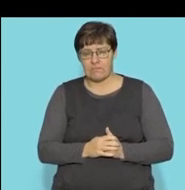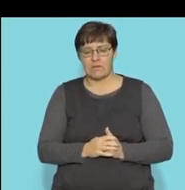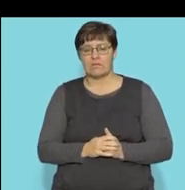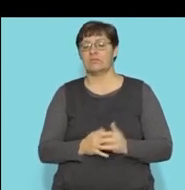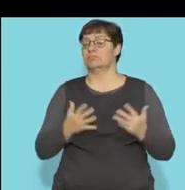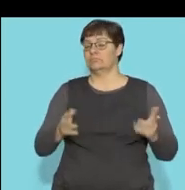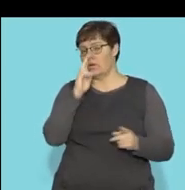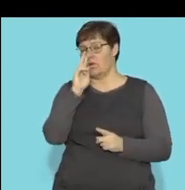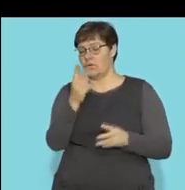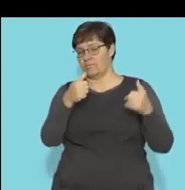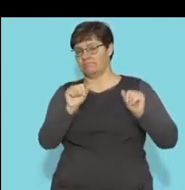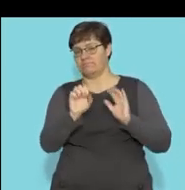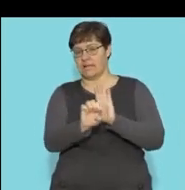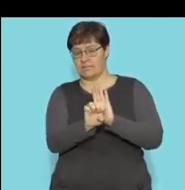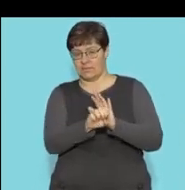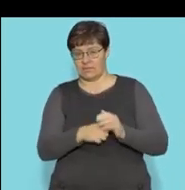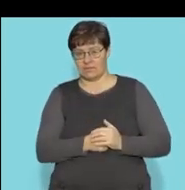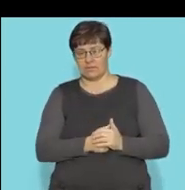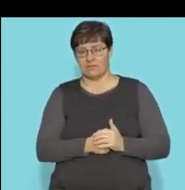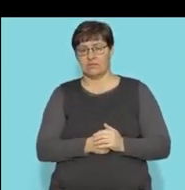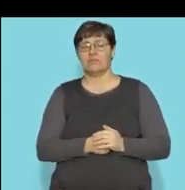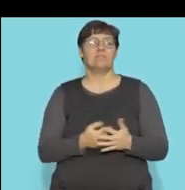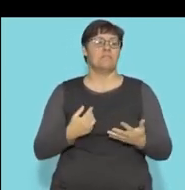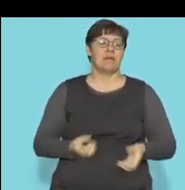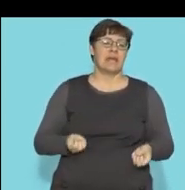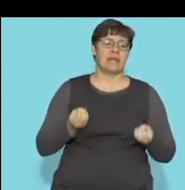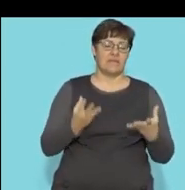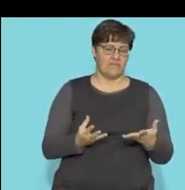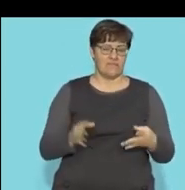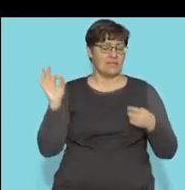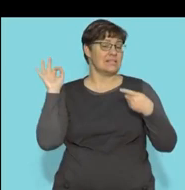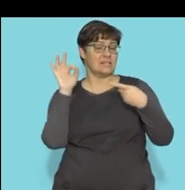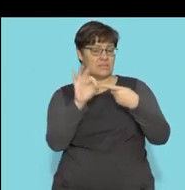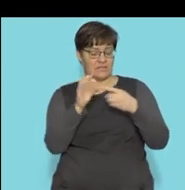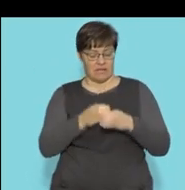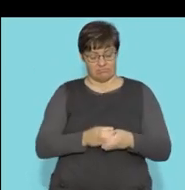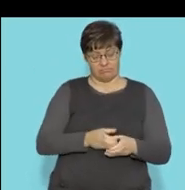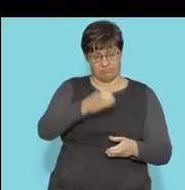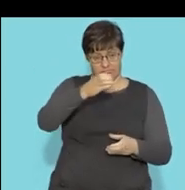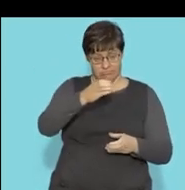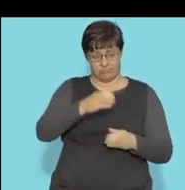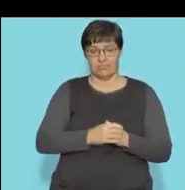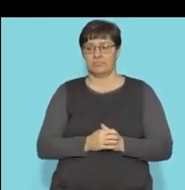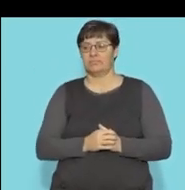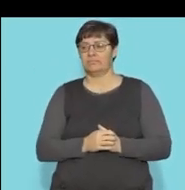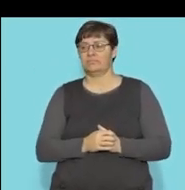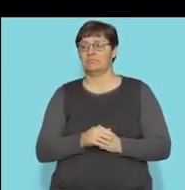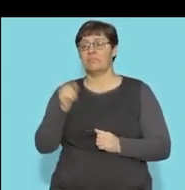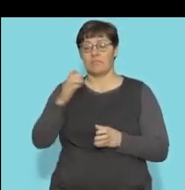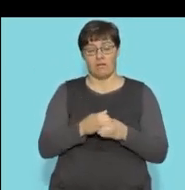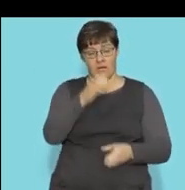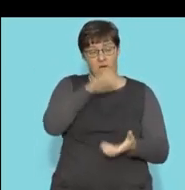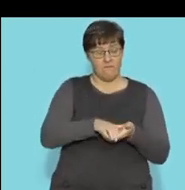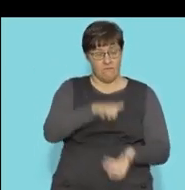Cool. Let's have a look at our next example. So I have given you a particular cylinder. So the volume of